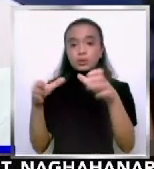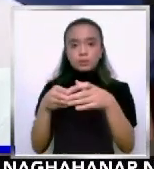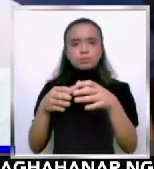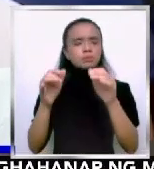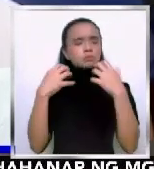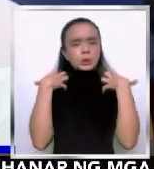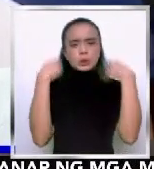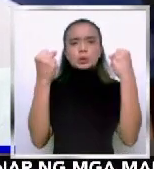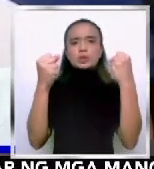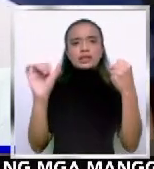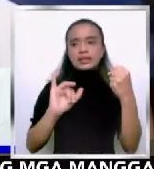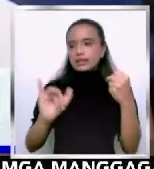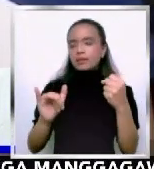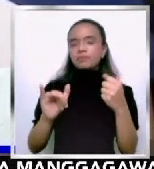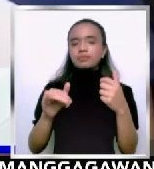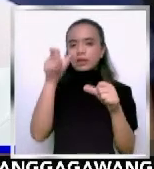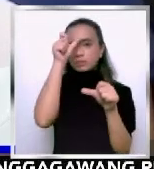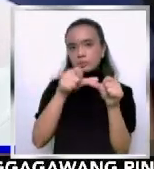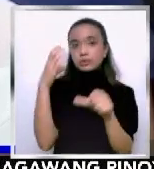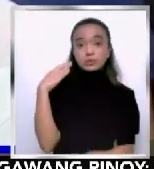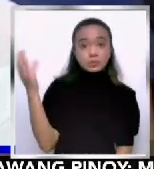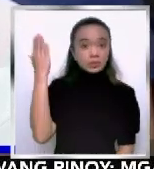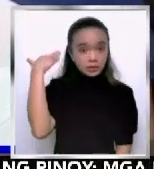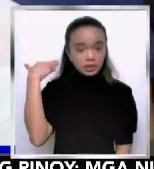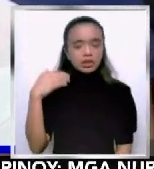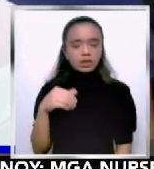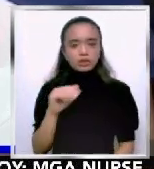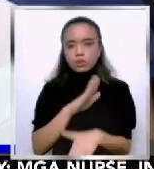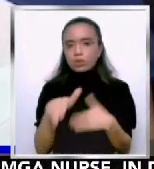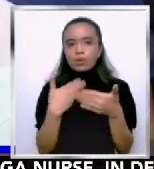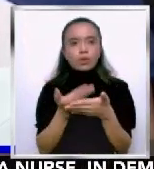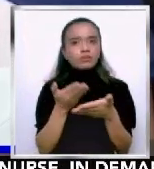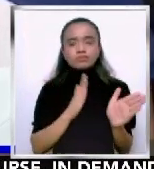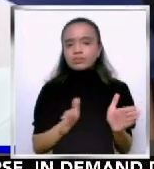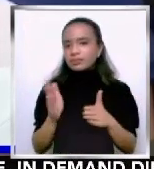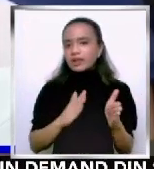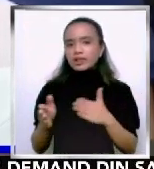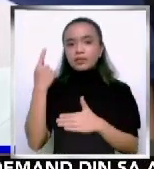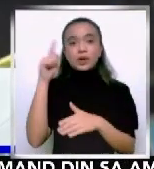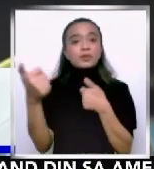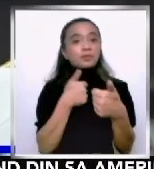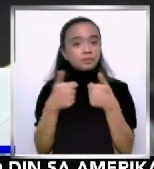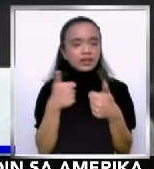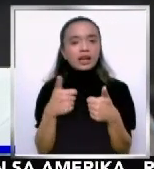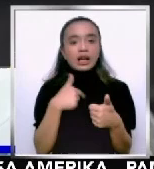in the academy, and with every preparation that I do for a tournament, I trust them